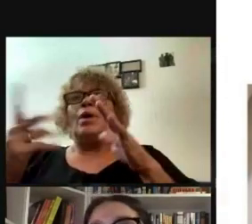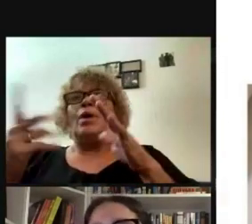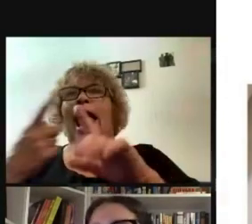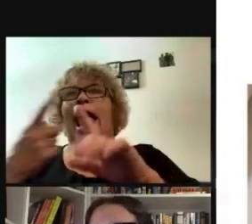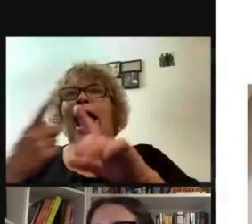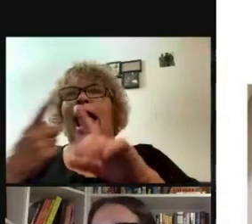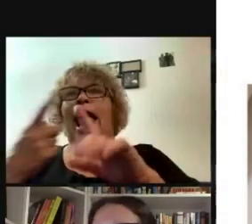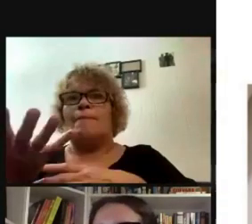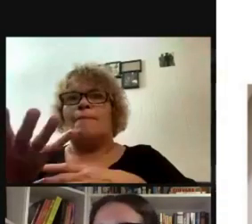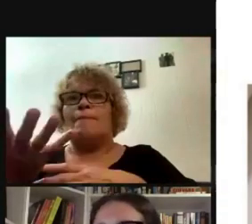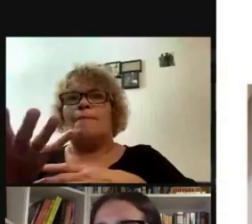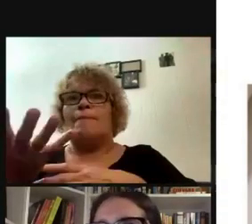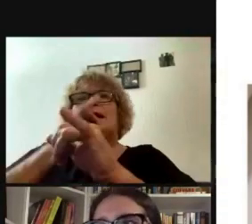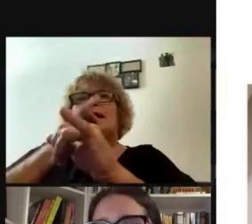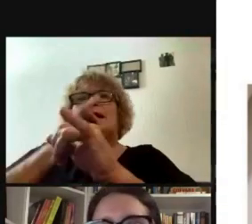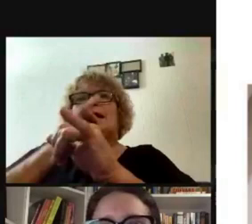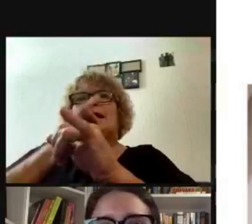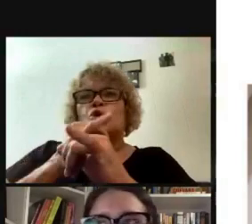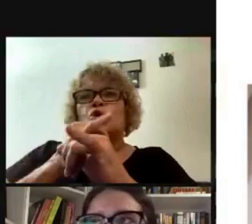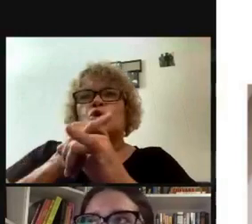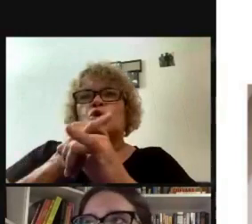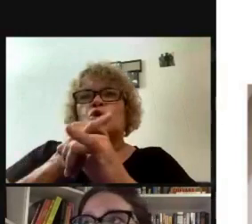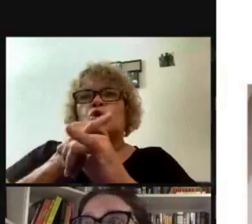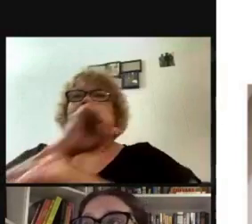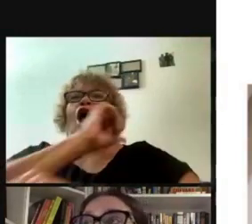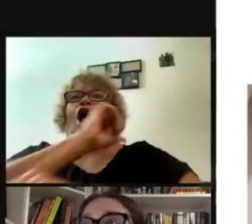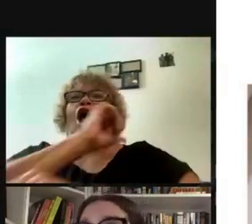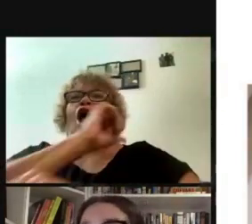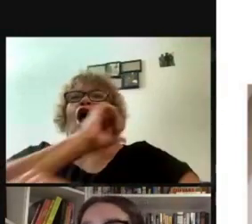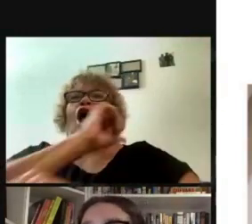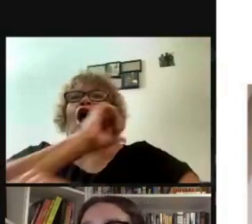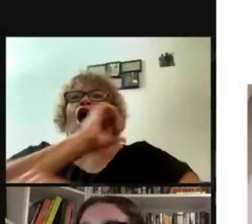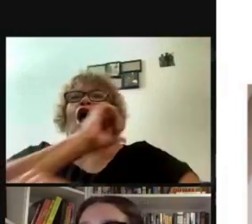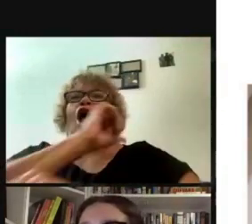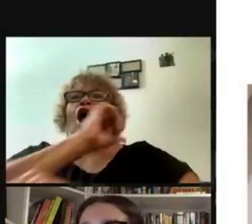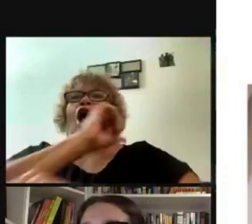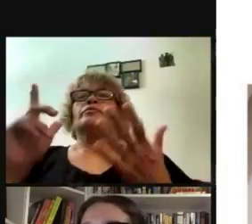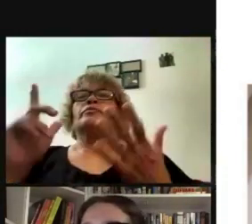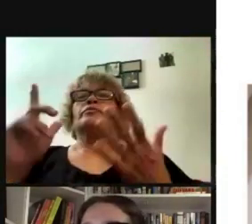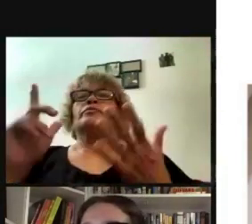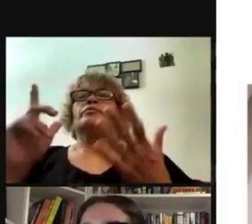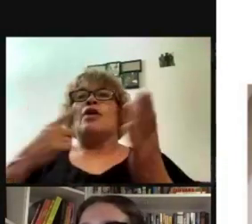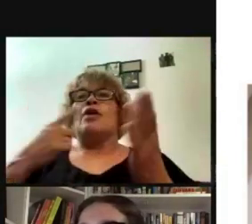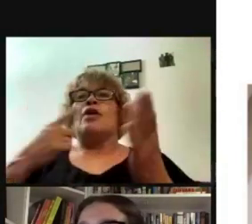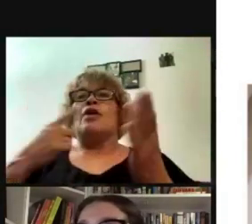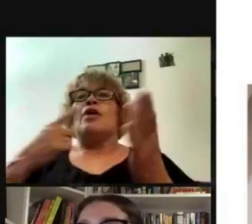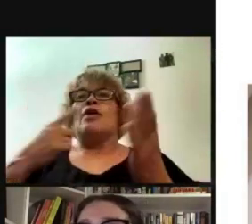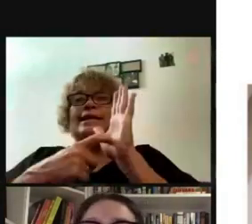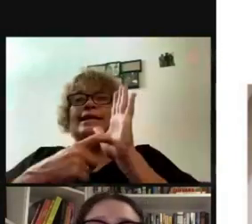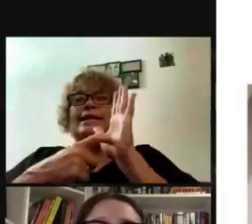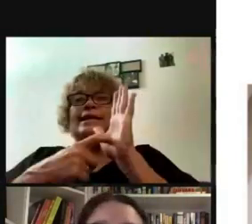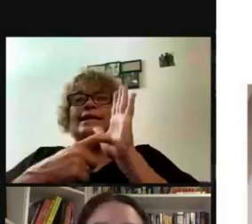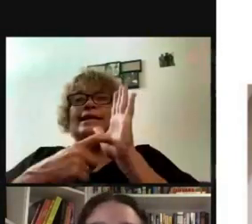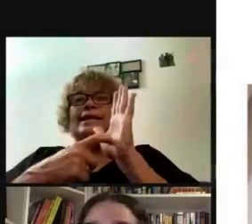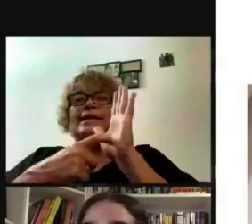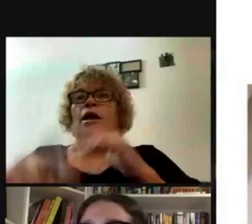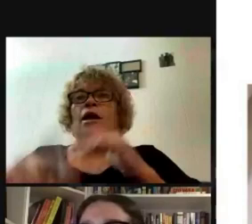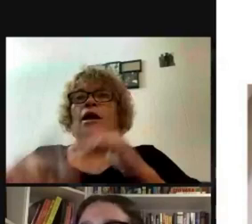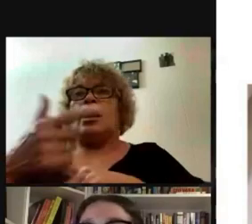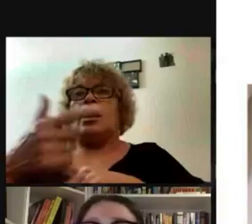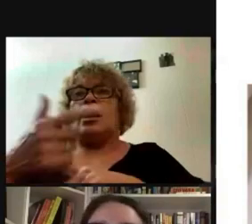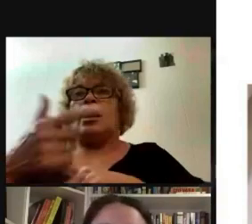know, institutional authority. And another example, 21